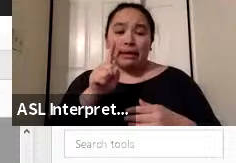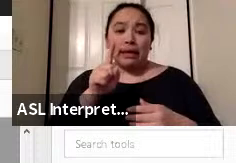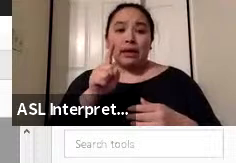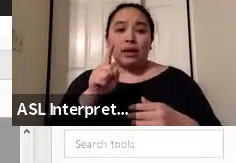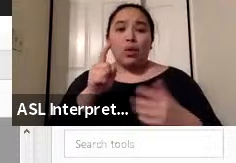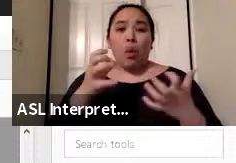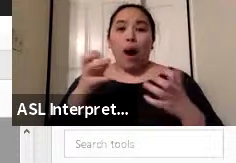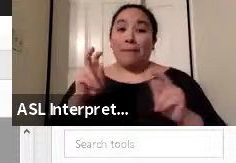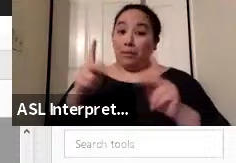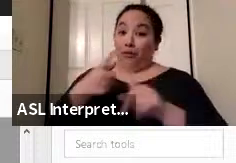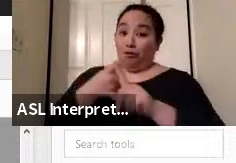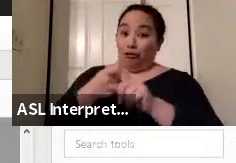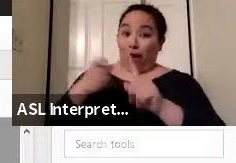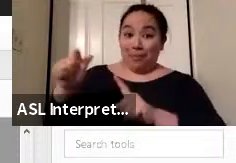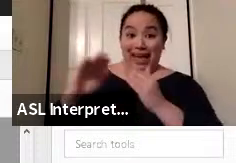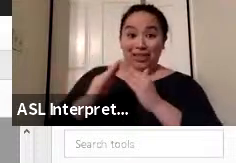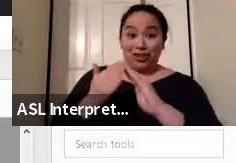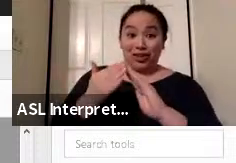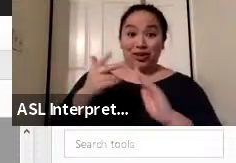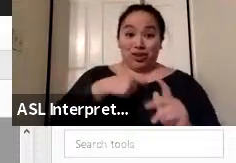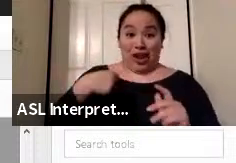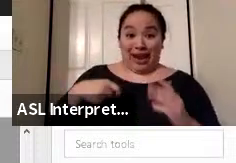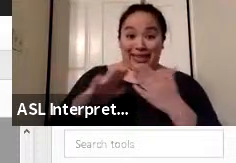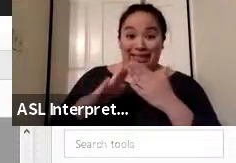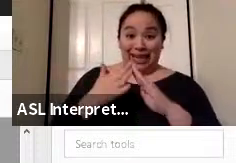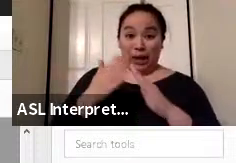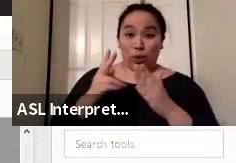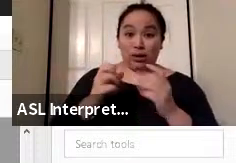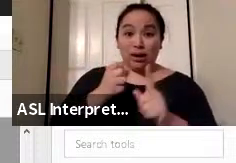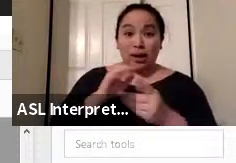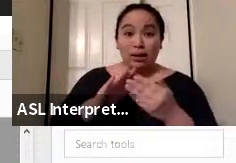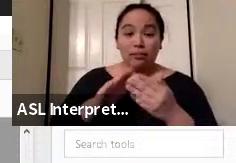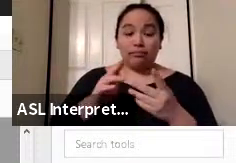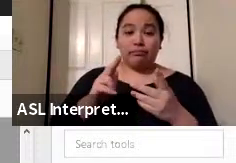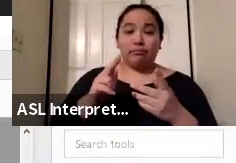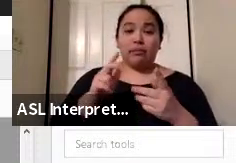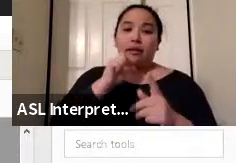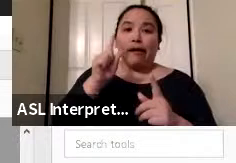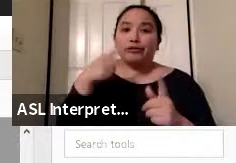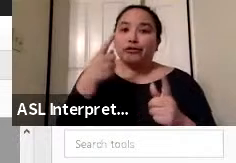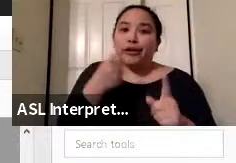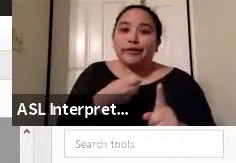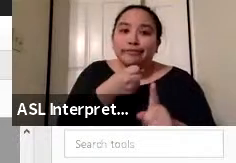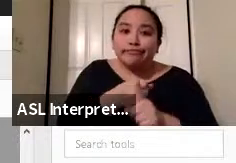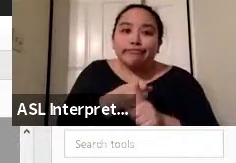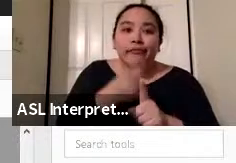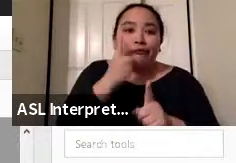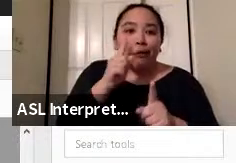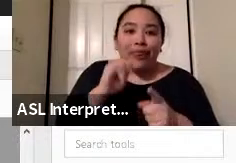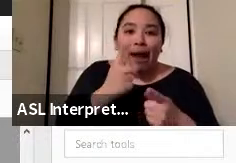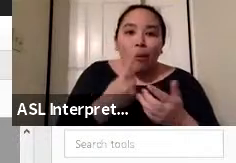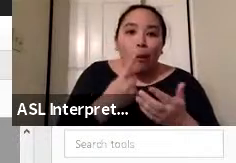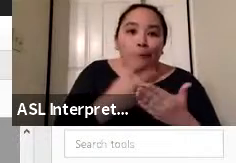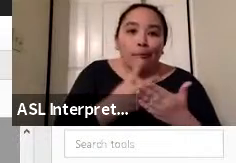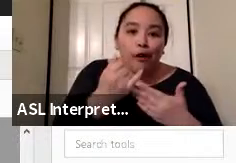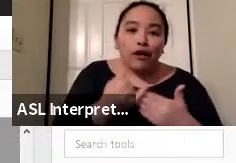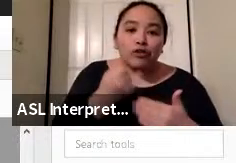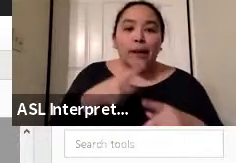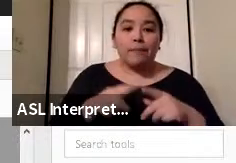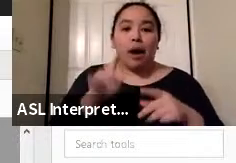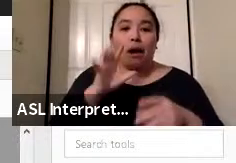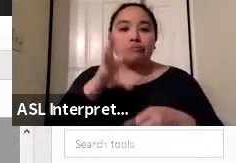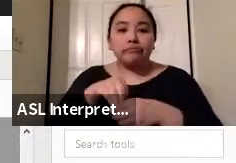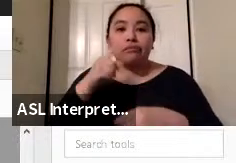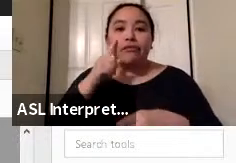Chinatown community to make a bigger impact than just simply this project. And certainly it will be covered as part of the